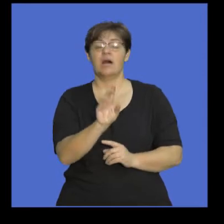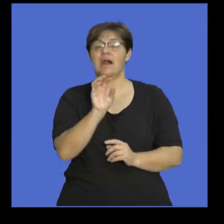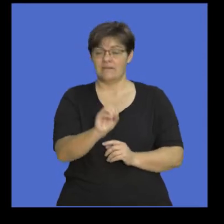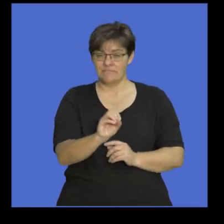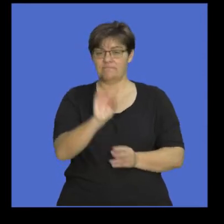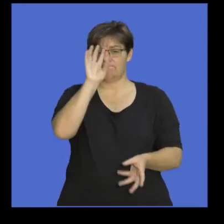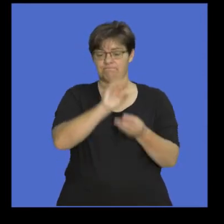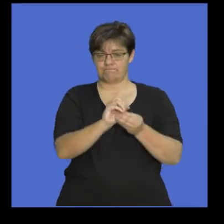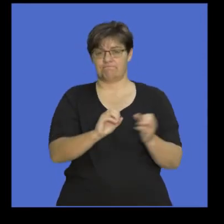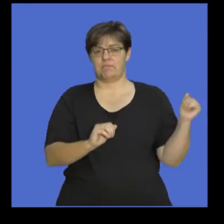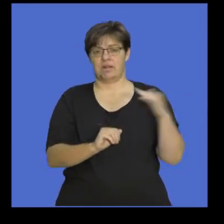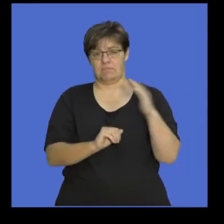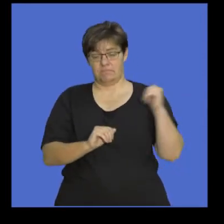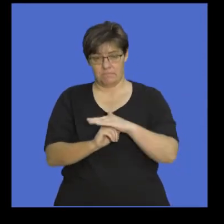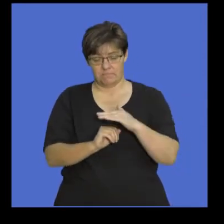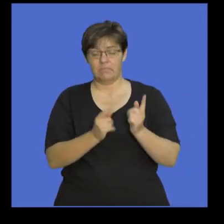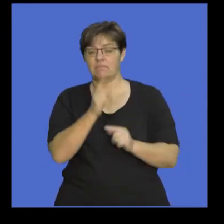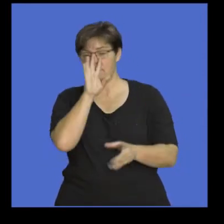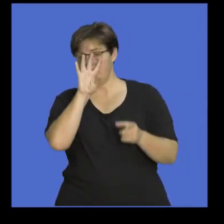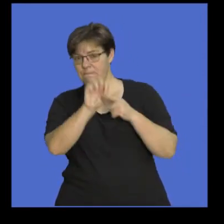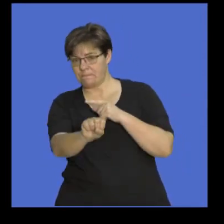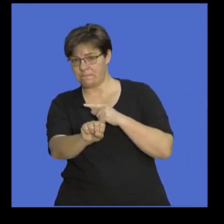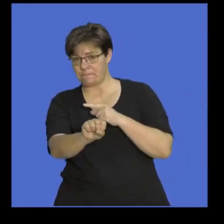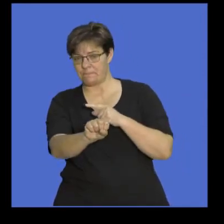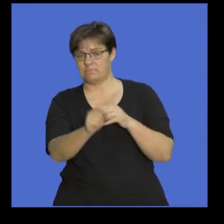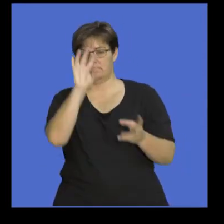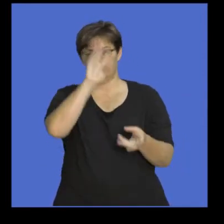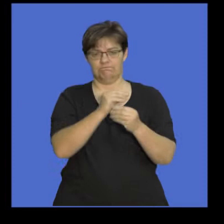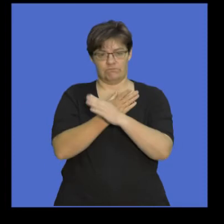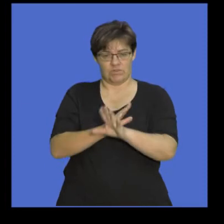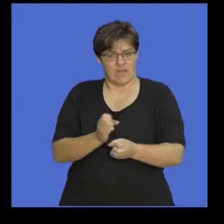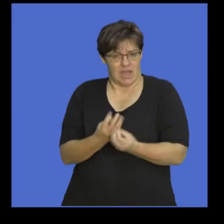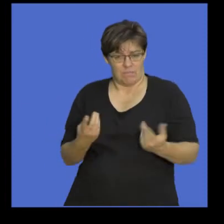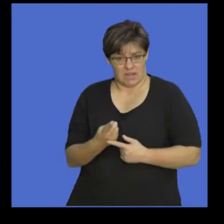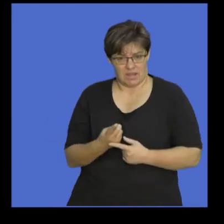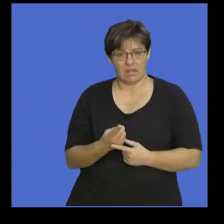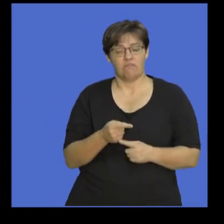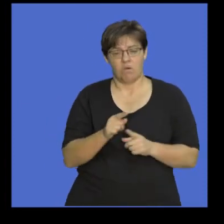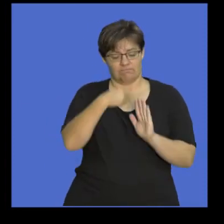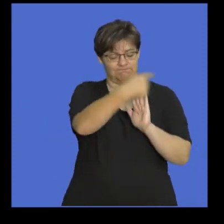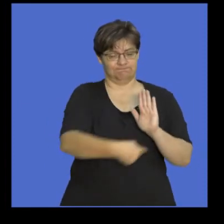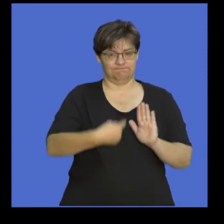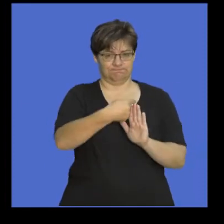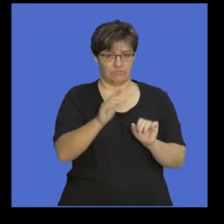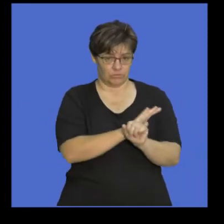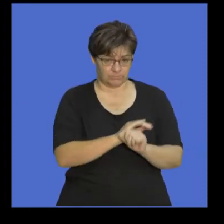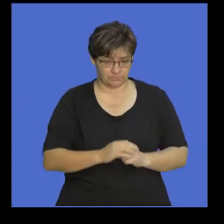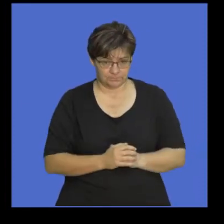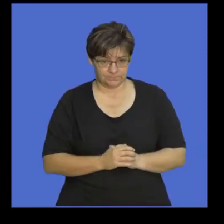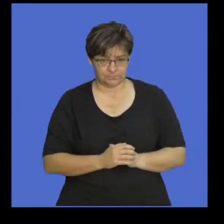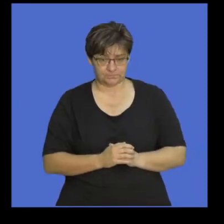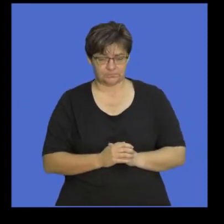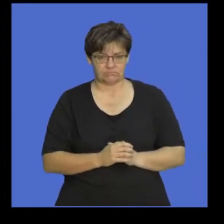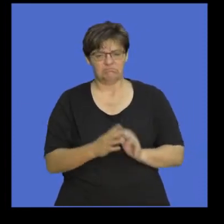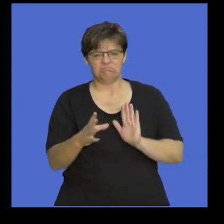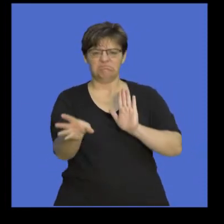the total current, we are able to determine how much total resistance we have in a given circuit. Right, now let's